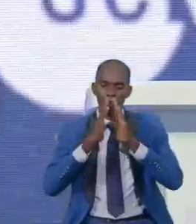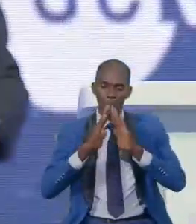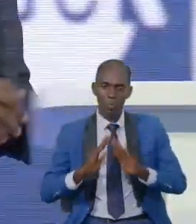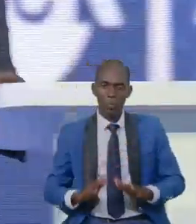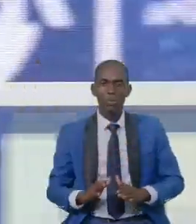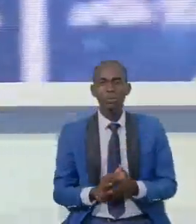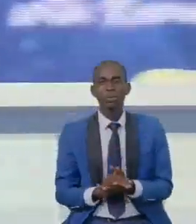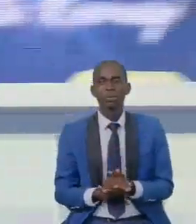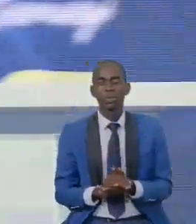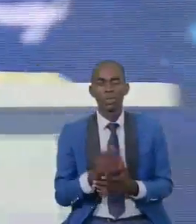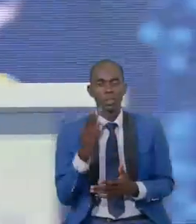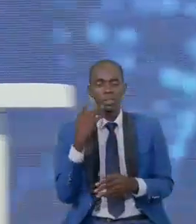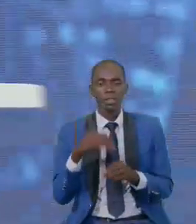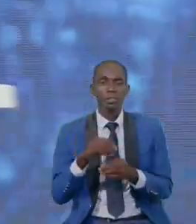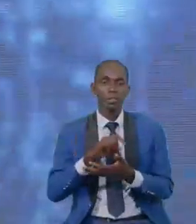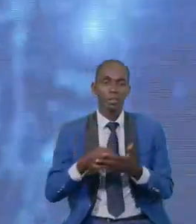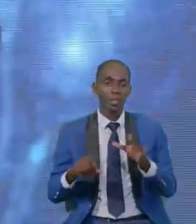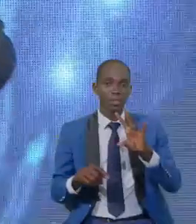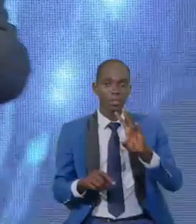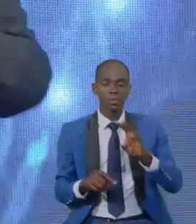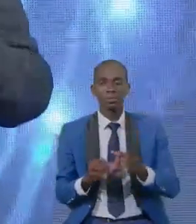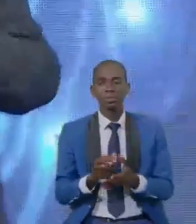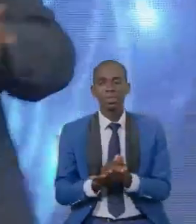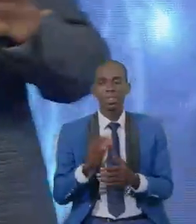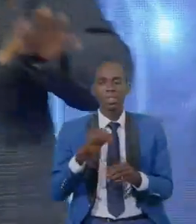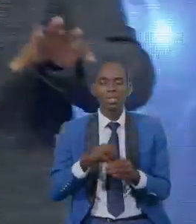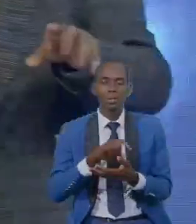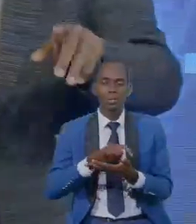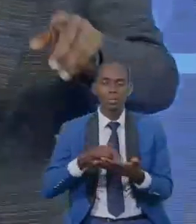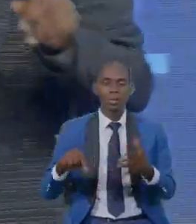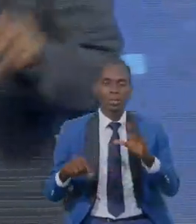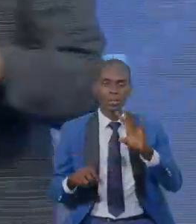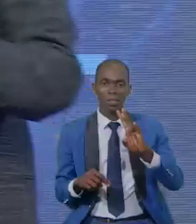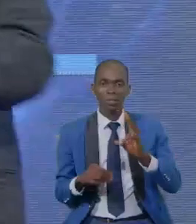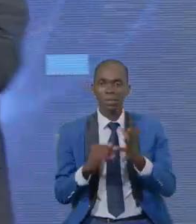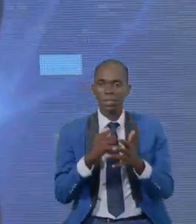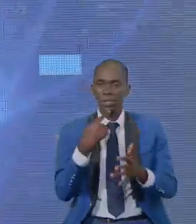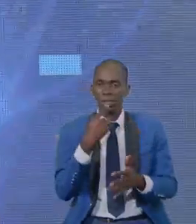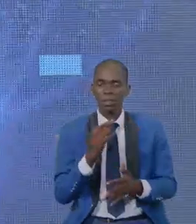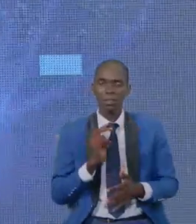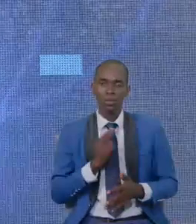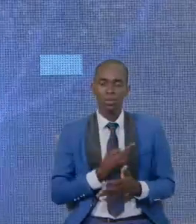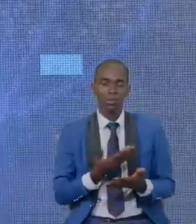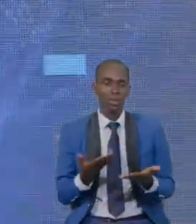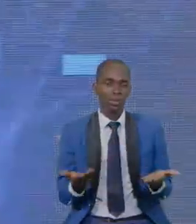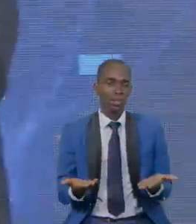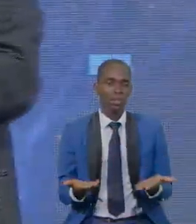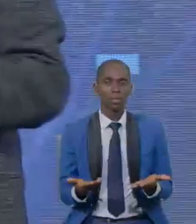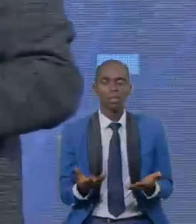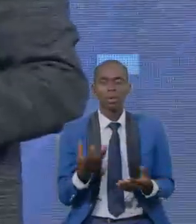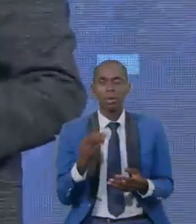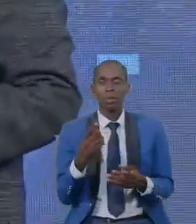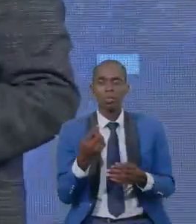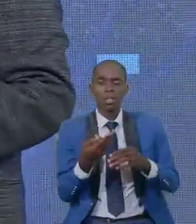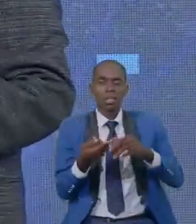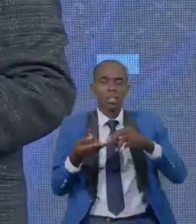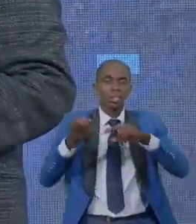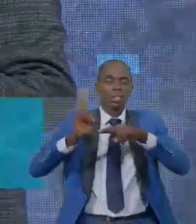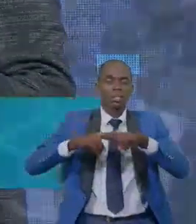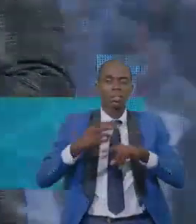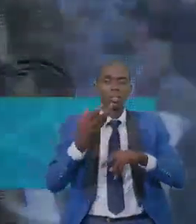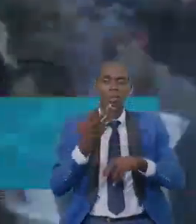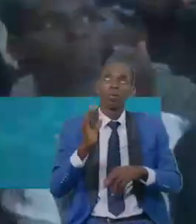Look at verse 7. In verse 7, he tells us of the increase of his